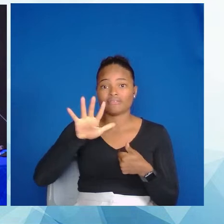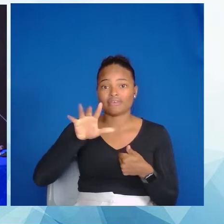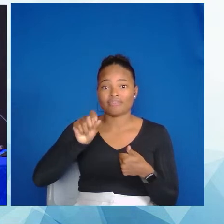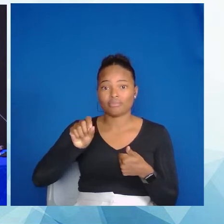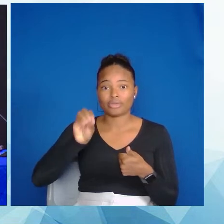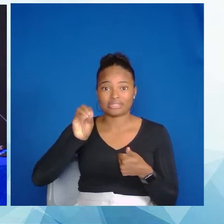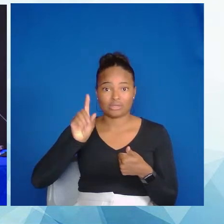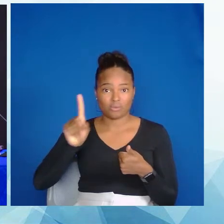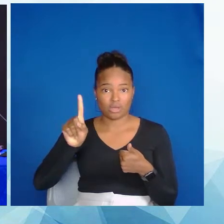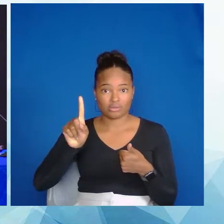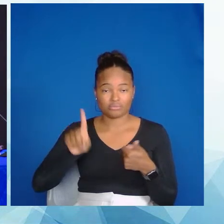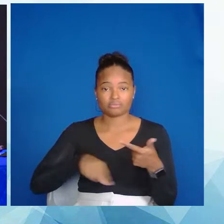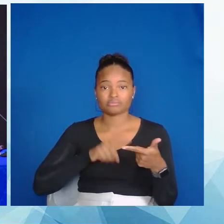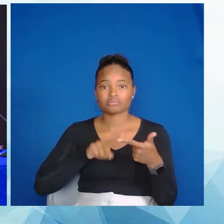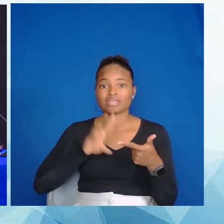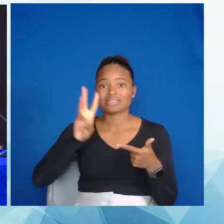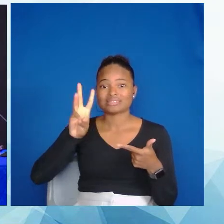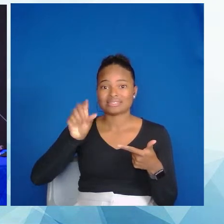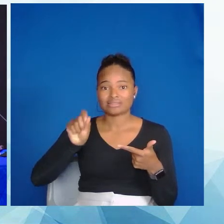5.01,